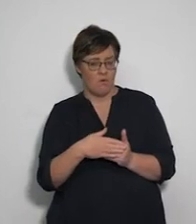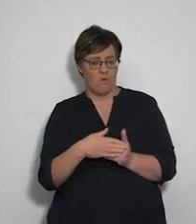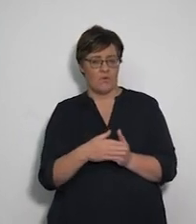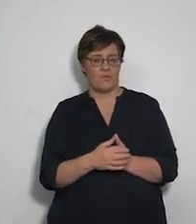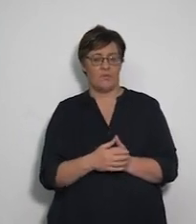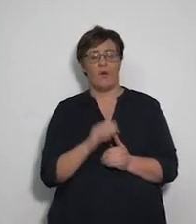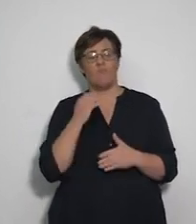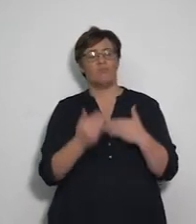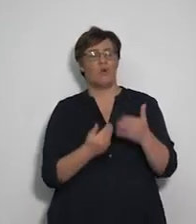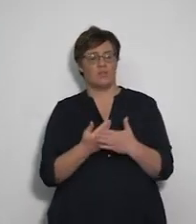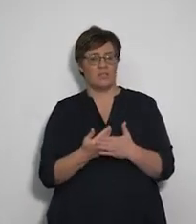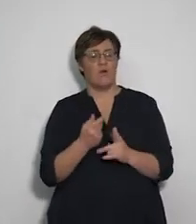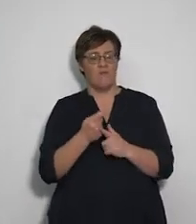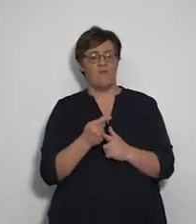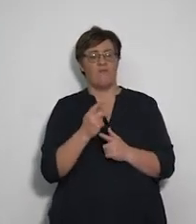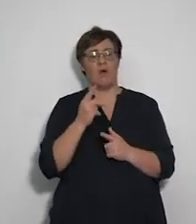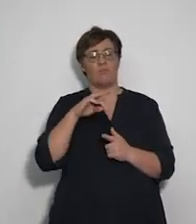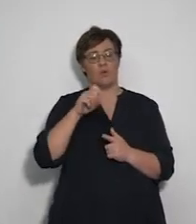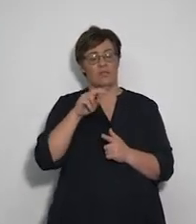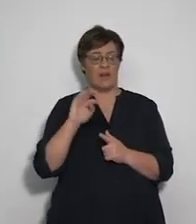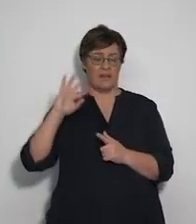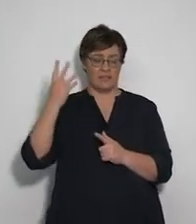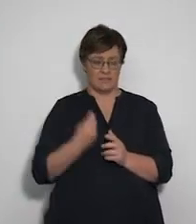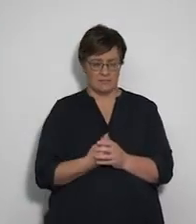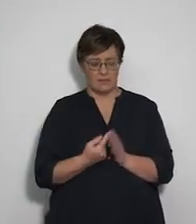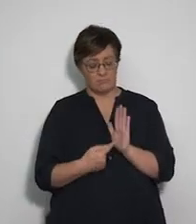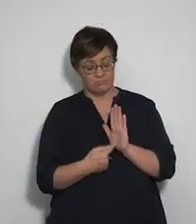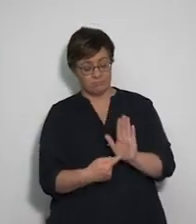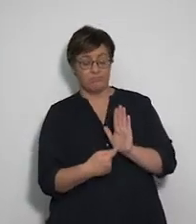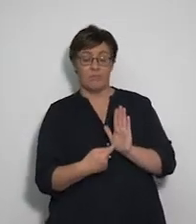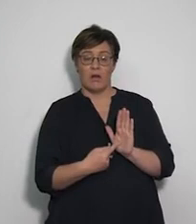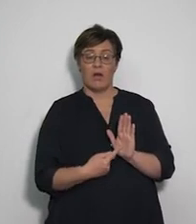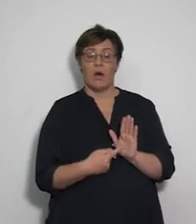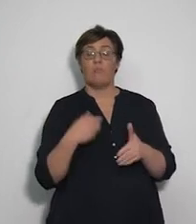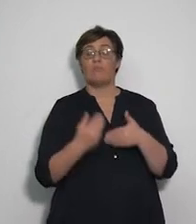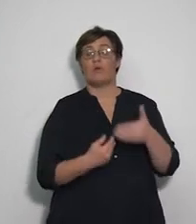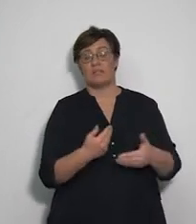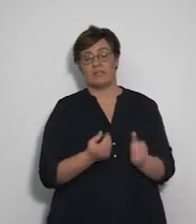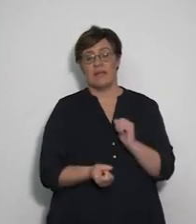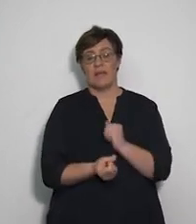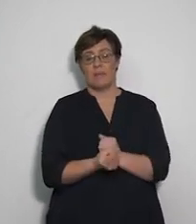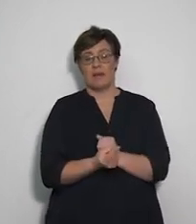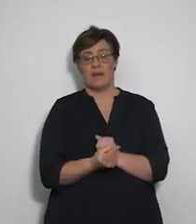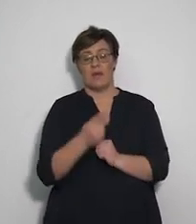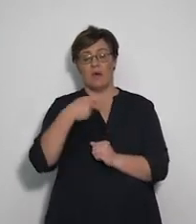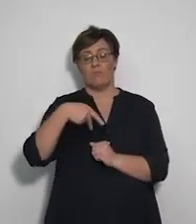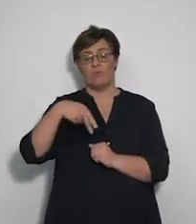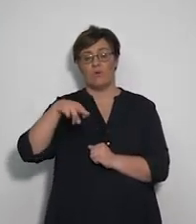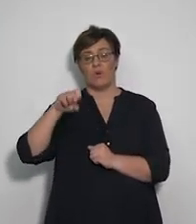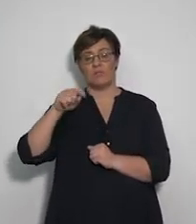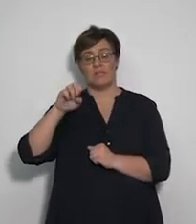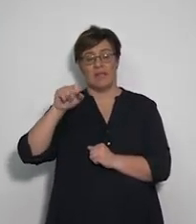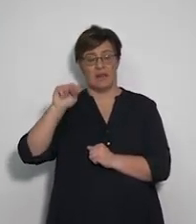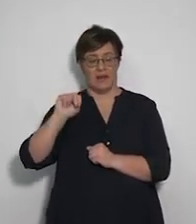to this process of protein synthesis. So the diagram below represents a process that occurs during